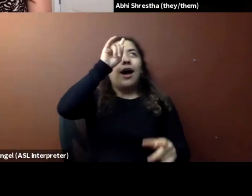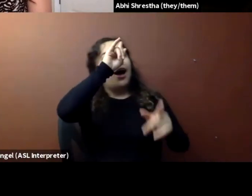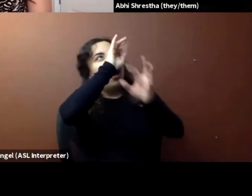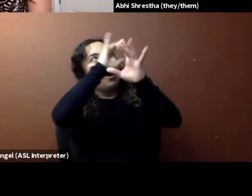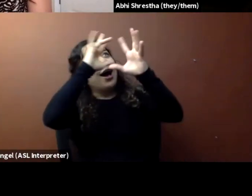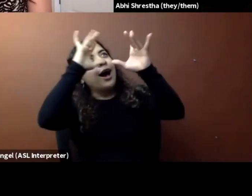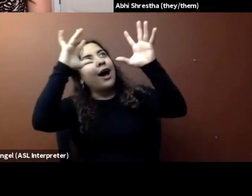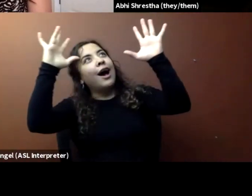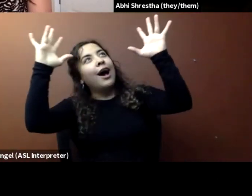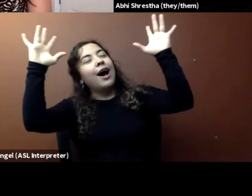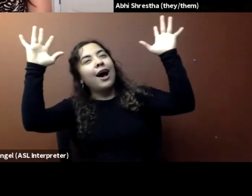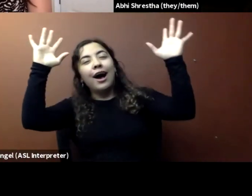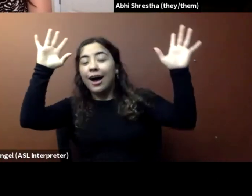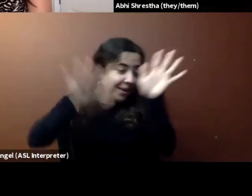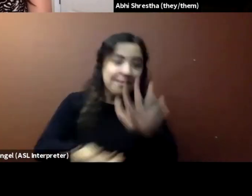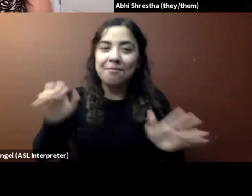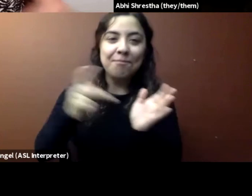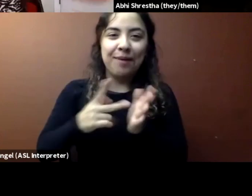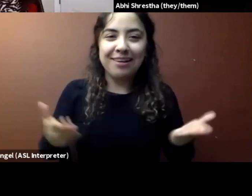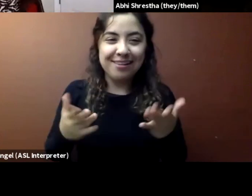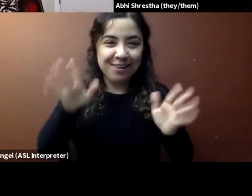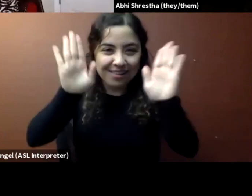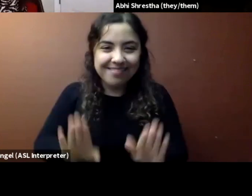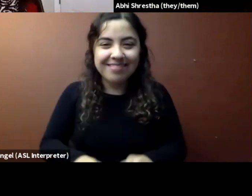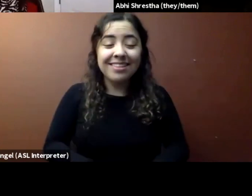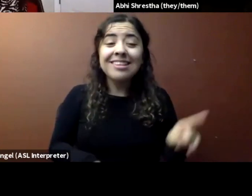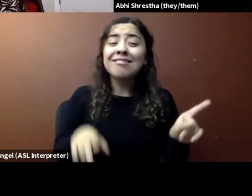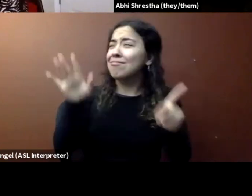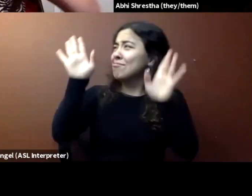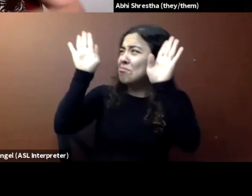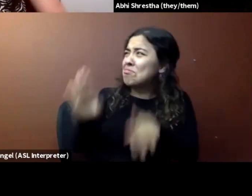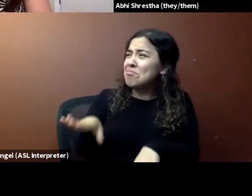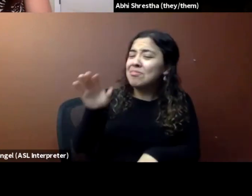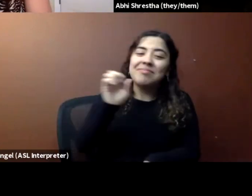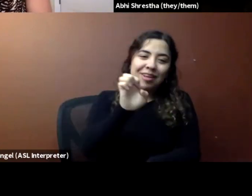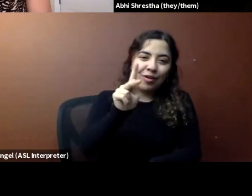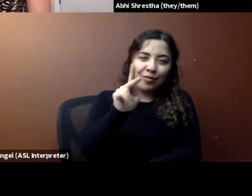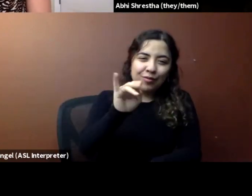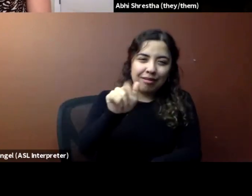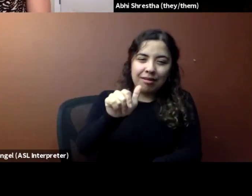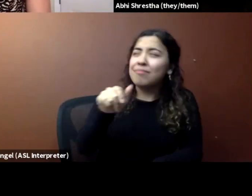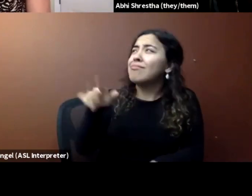awesome. Great. Yeah, I did it too. It was super fun.